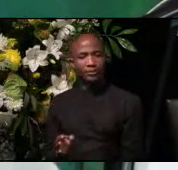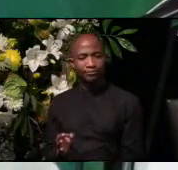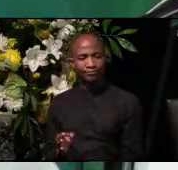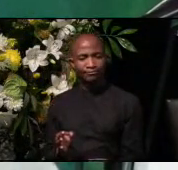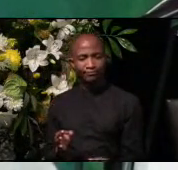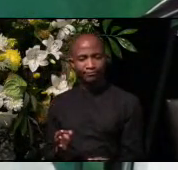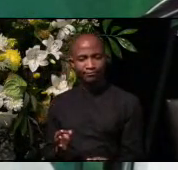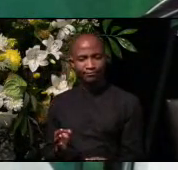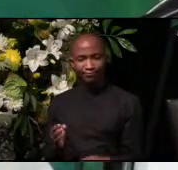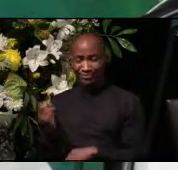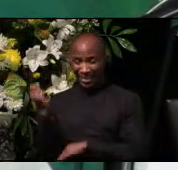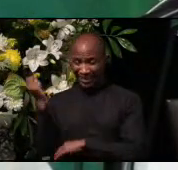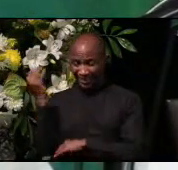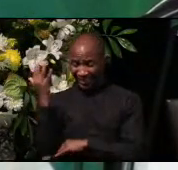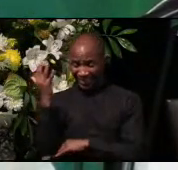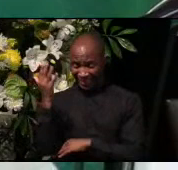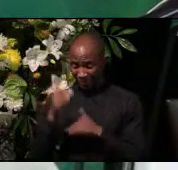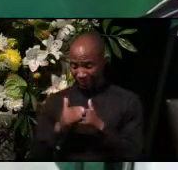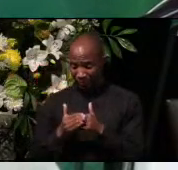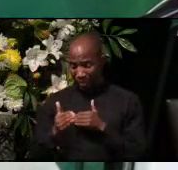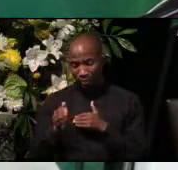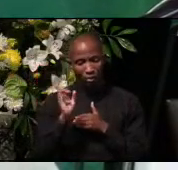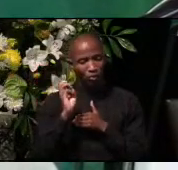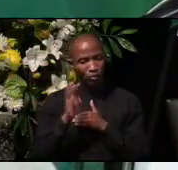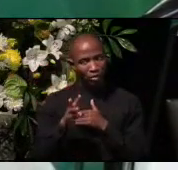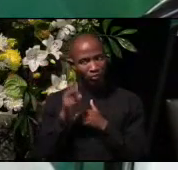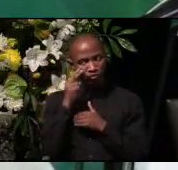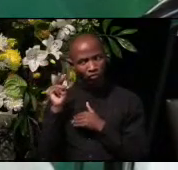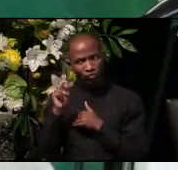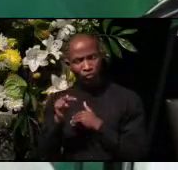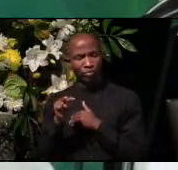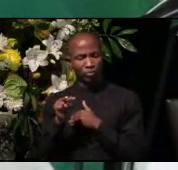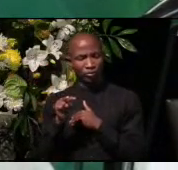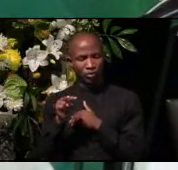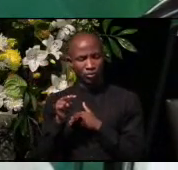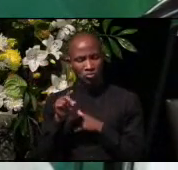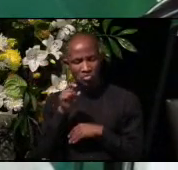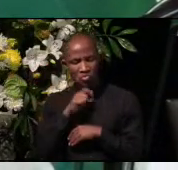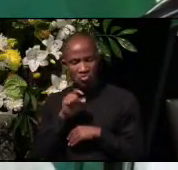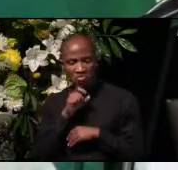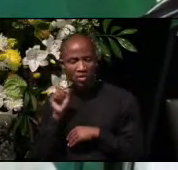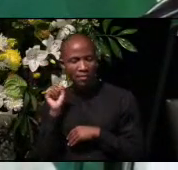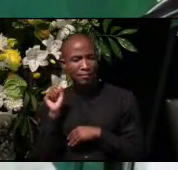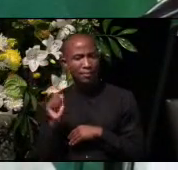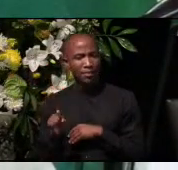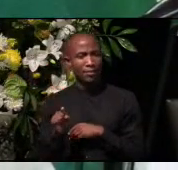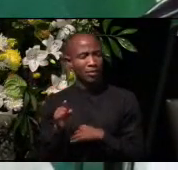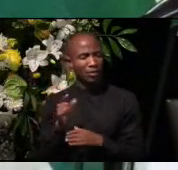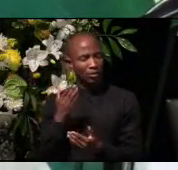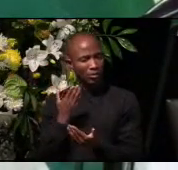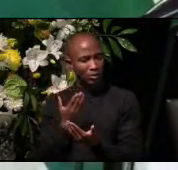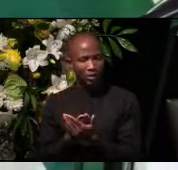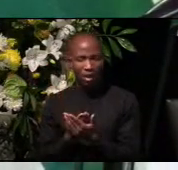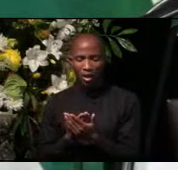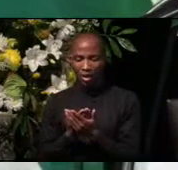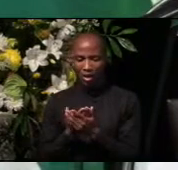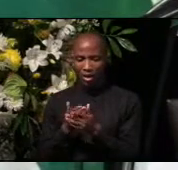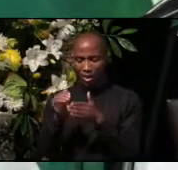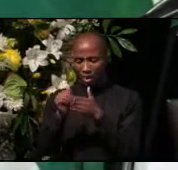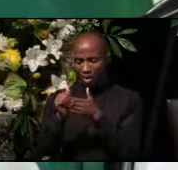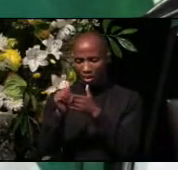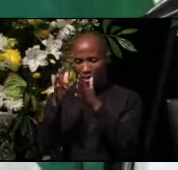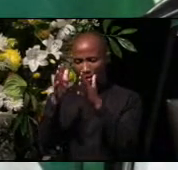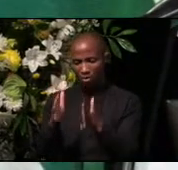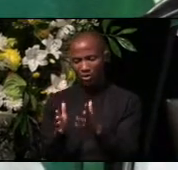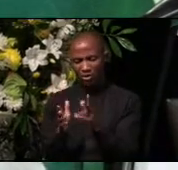is going to be our Flagship lecture we intend to inviting thought leaders